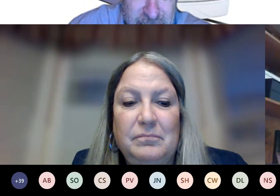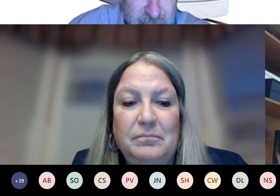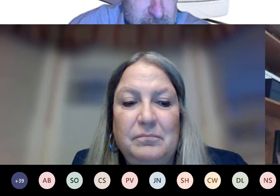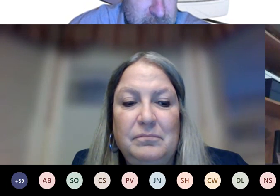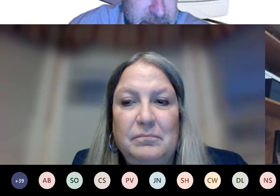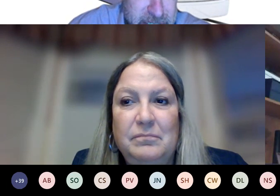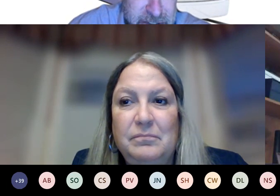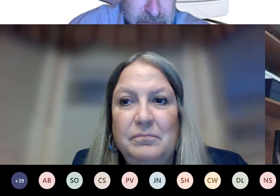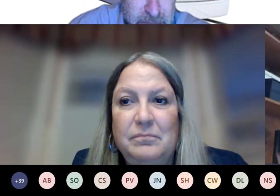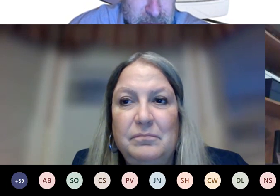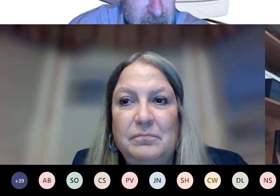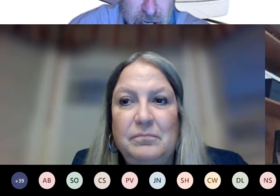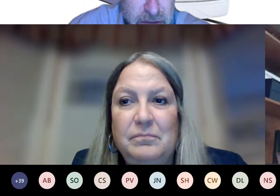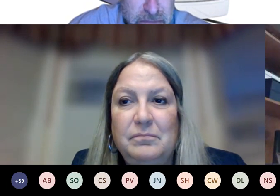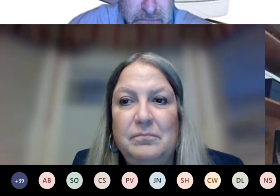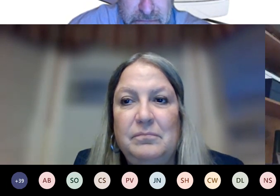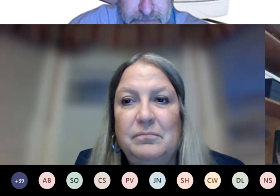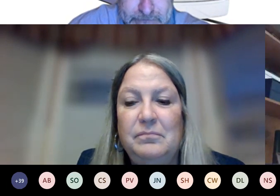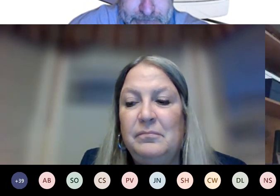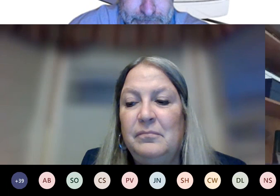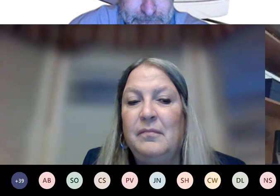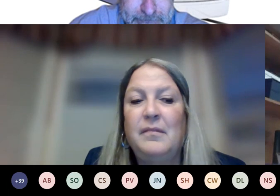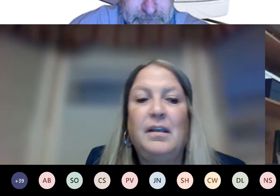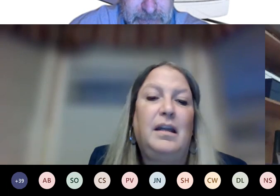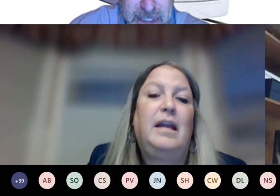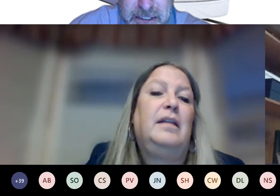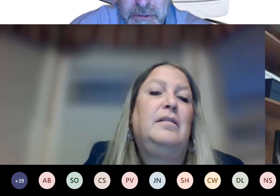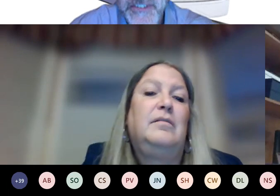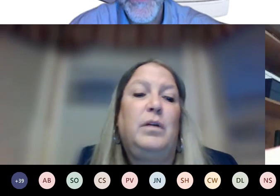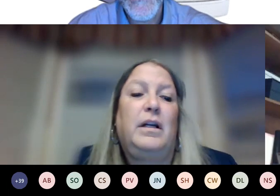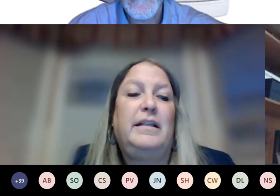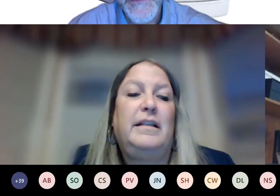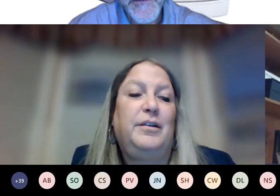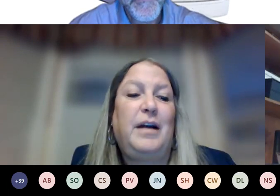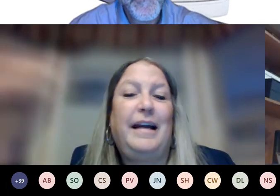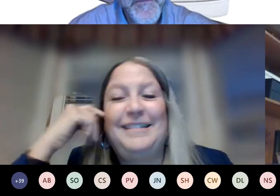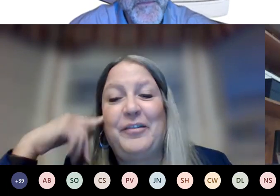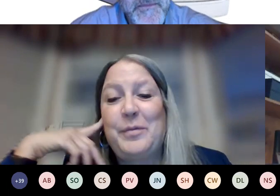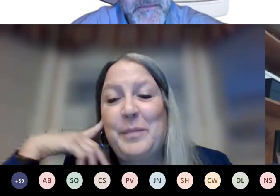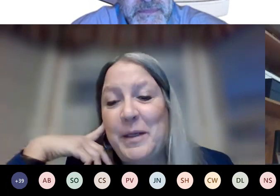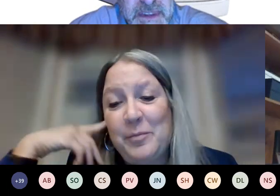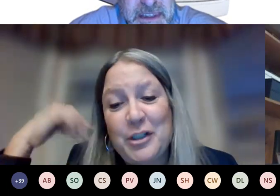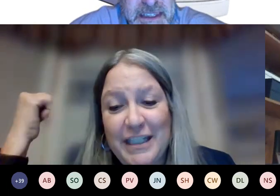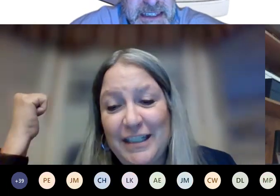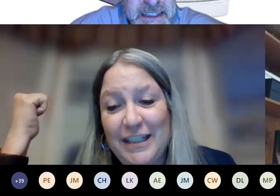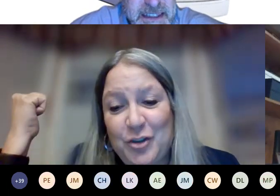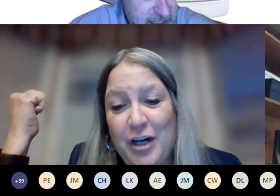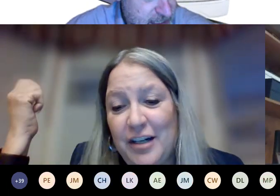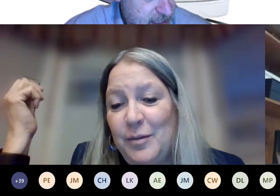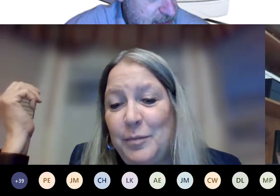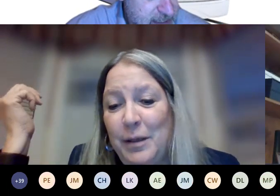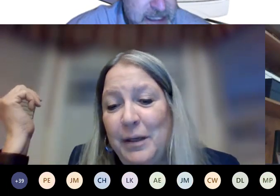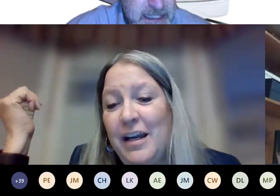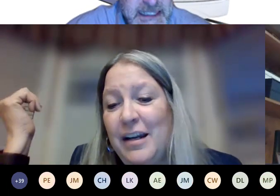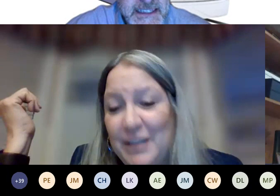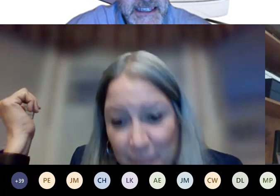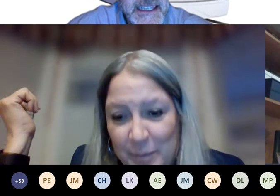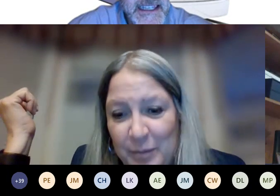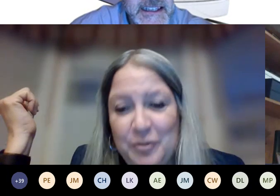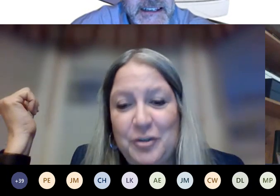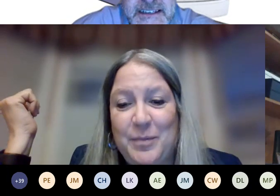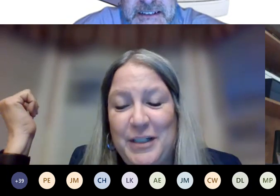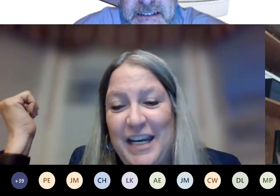that area along Piney Branch Road. And what I can do, hi everybody, I'm Christina Contreras. I'm with Montgomery